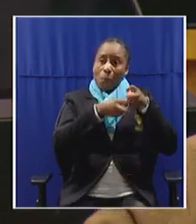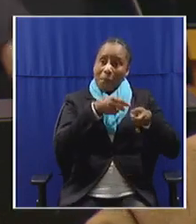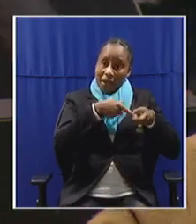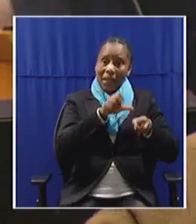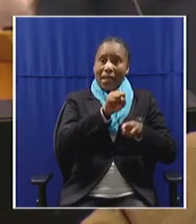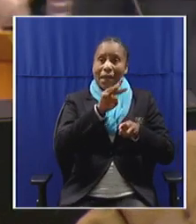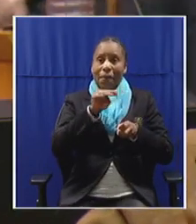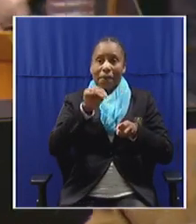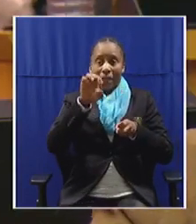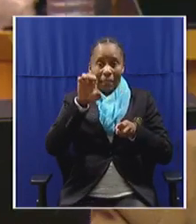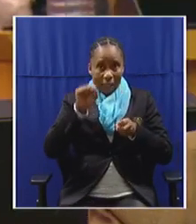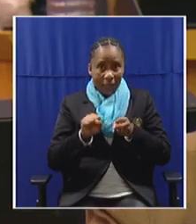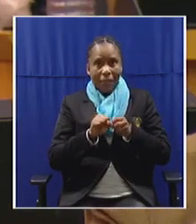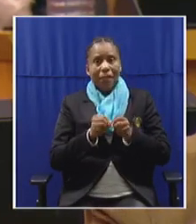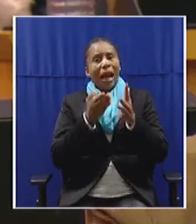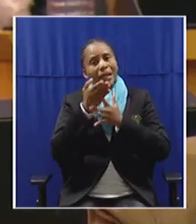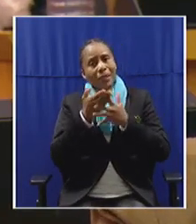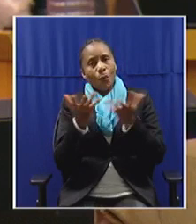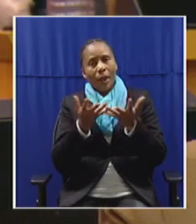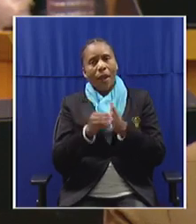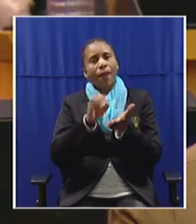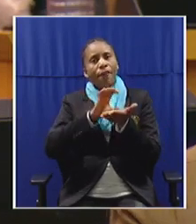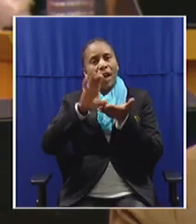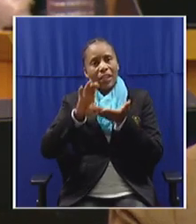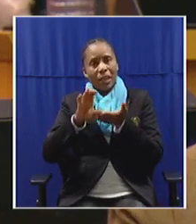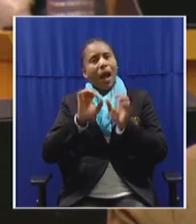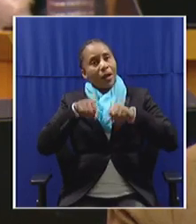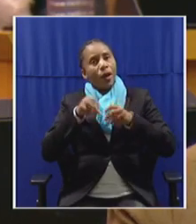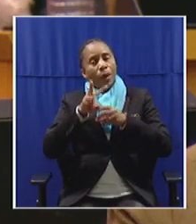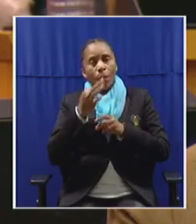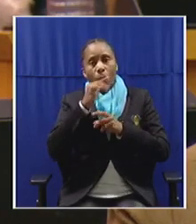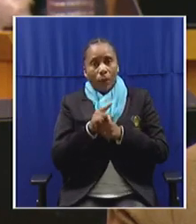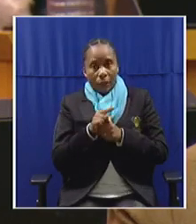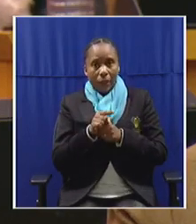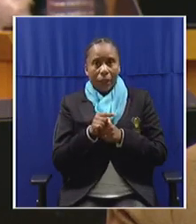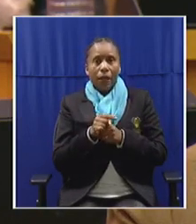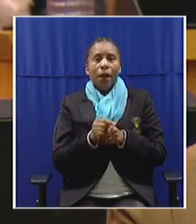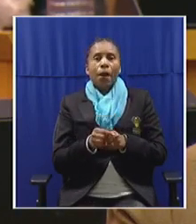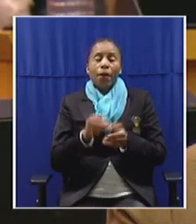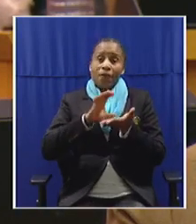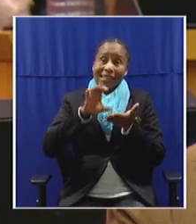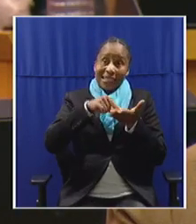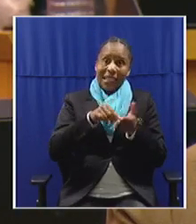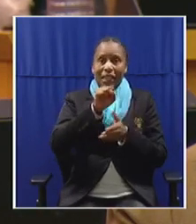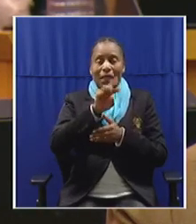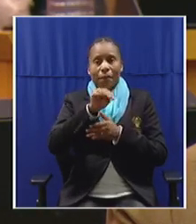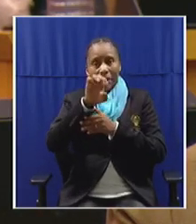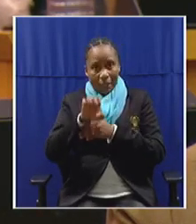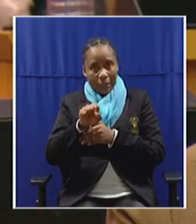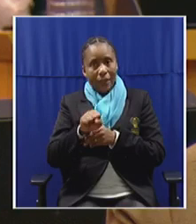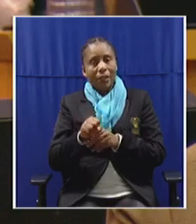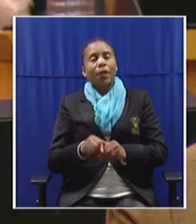to funding? Would you agree that if there's greater funding for SMEs, they will be able to partner with the